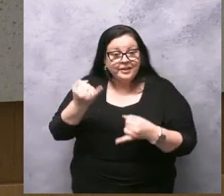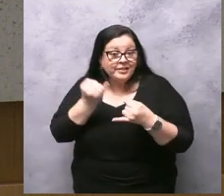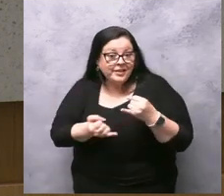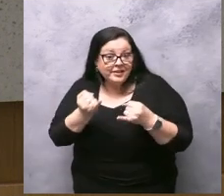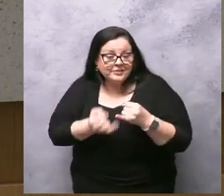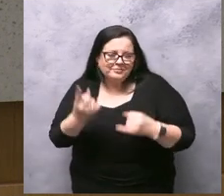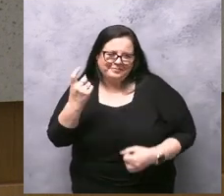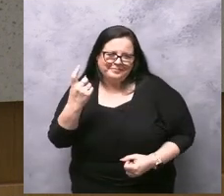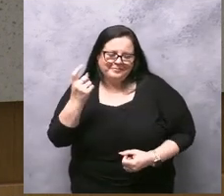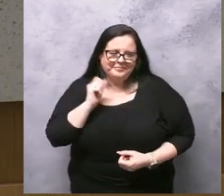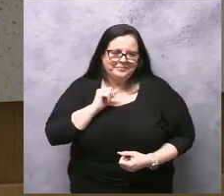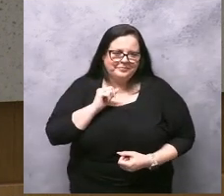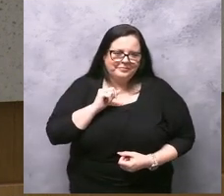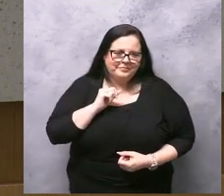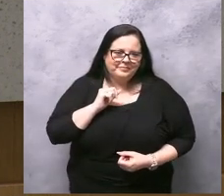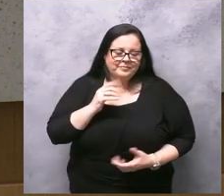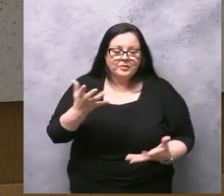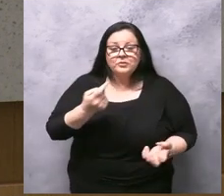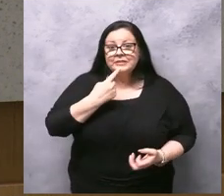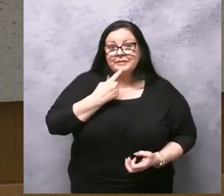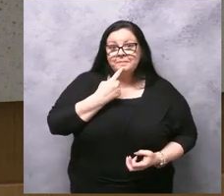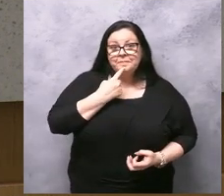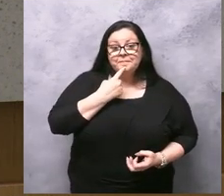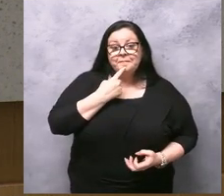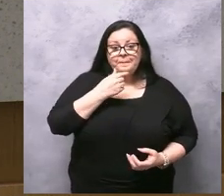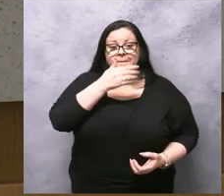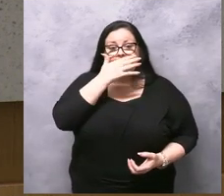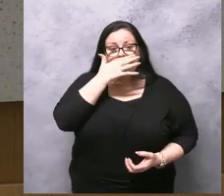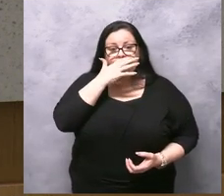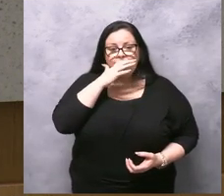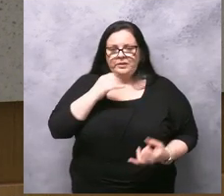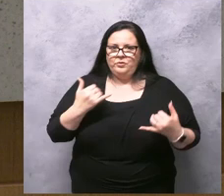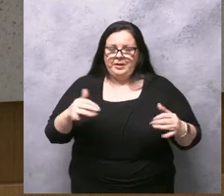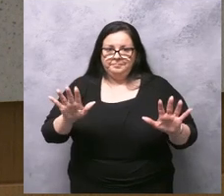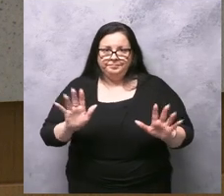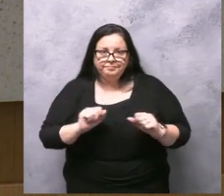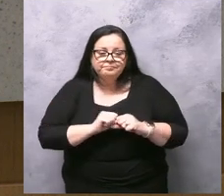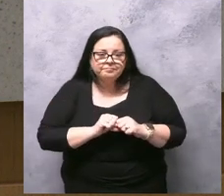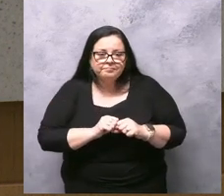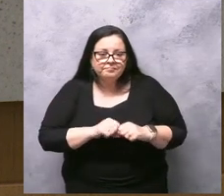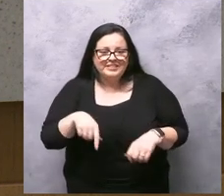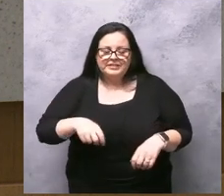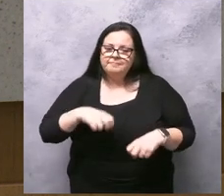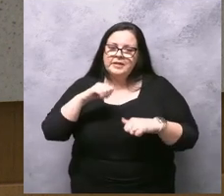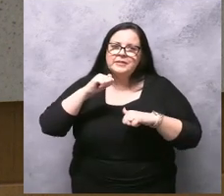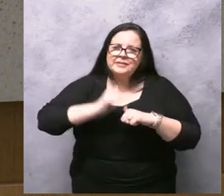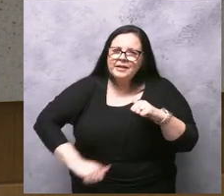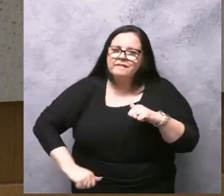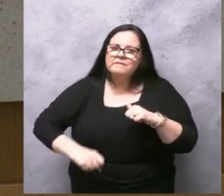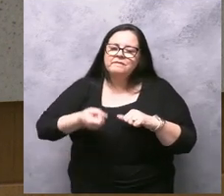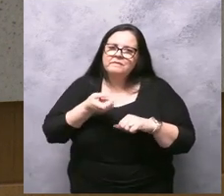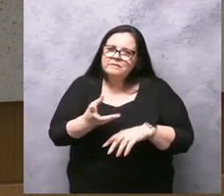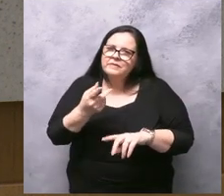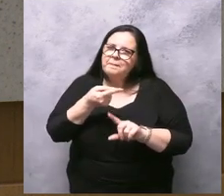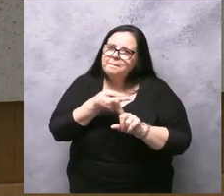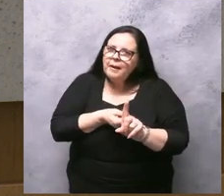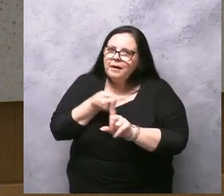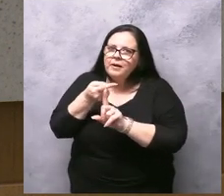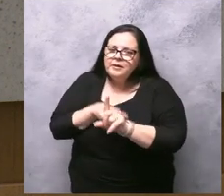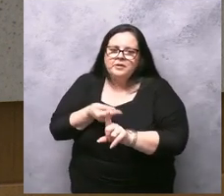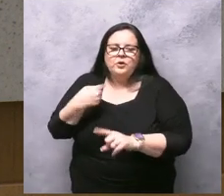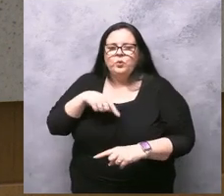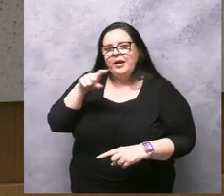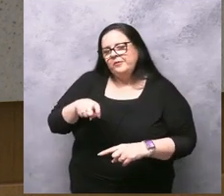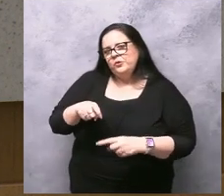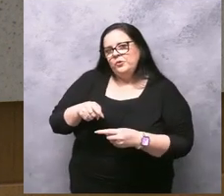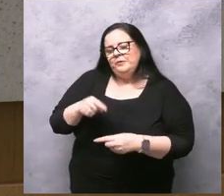Lastly, I just wanted to say that, you know, we're entering into a kind of a difficult difficult next couple of months where we're going to have to make some